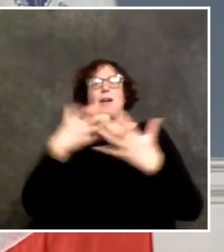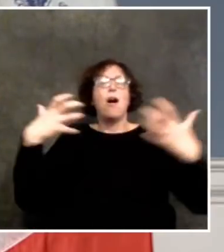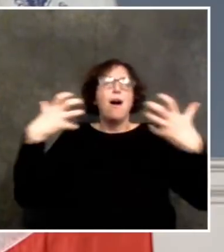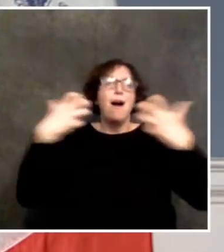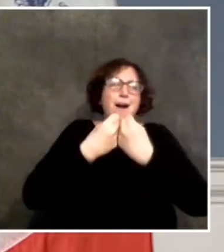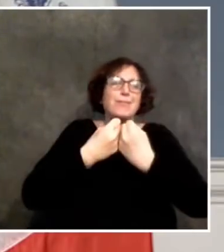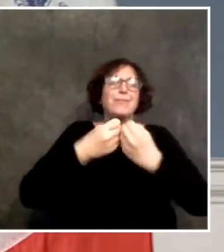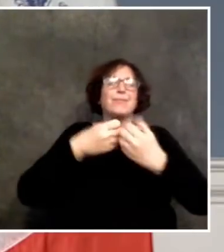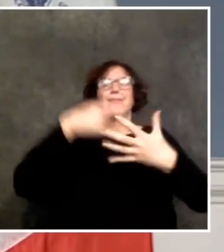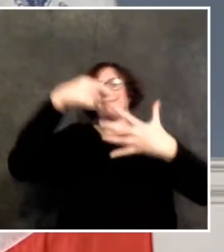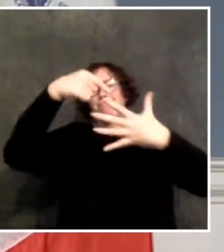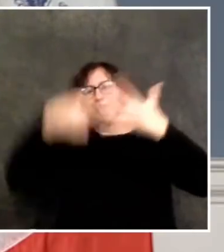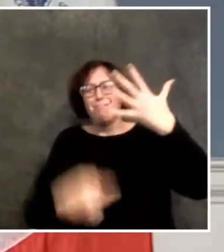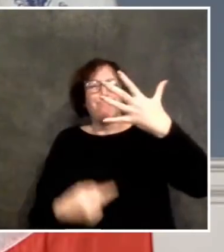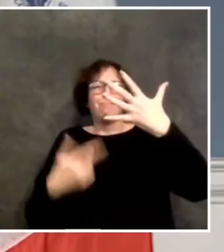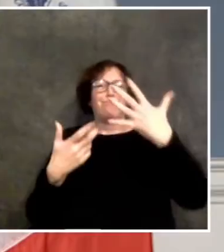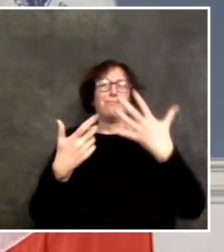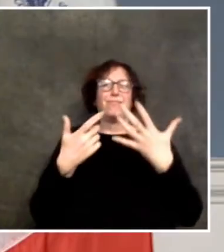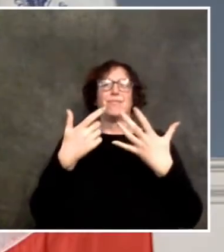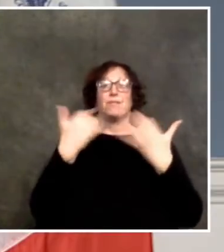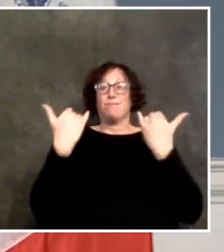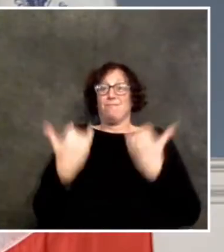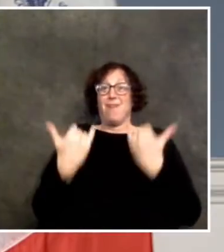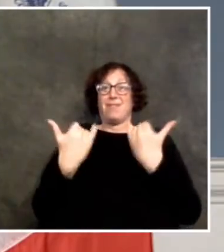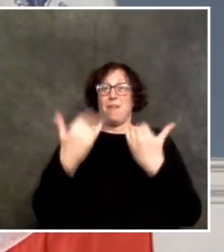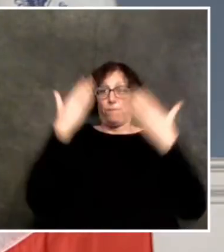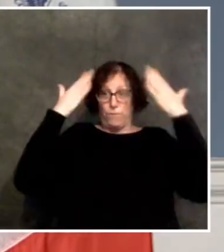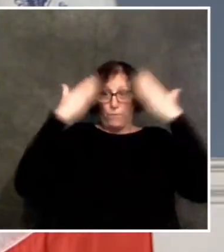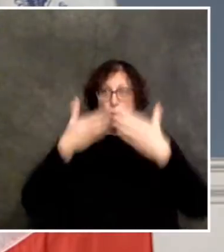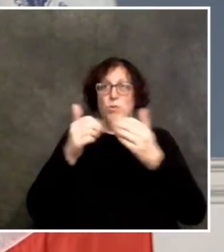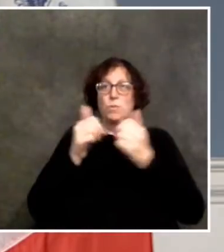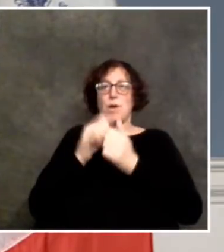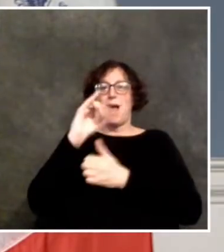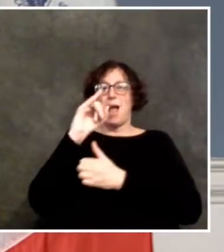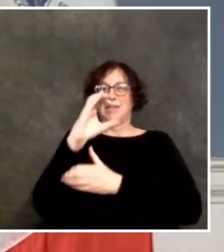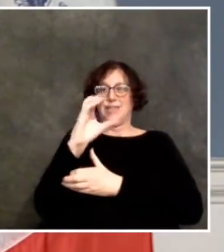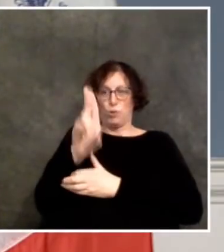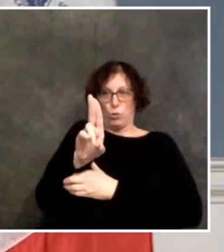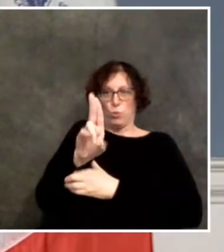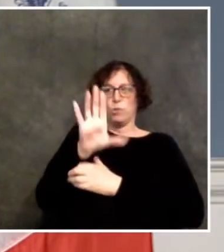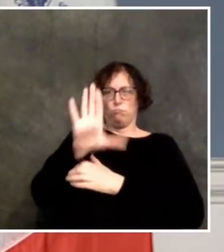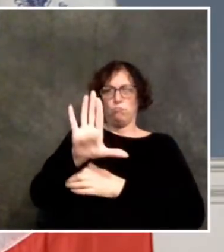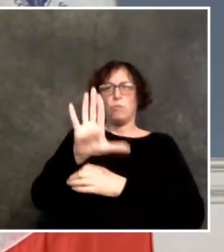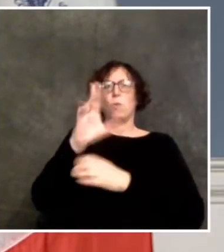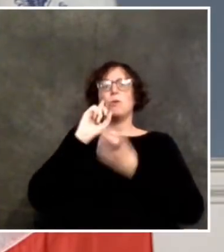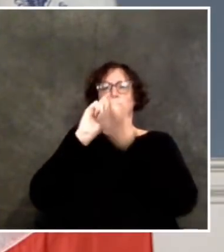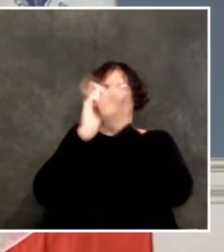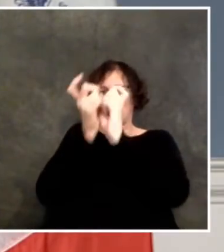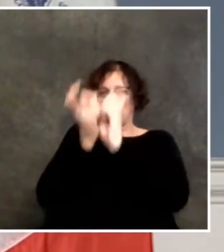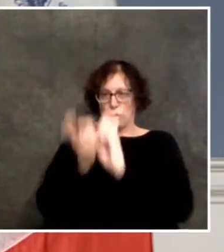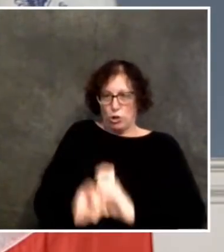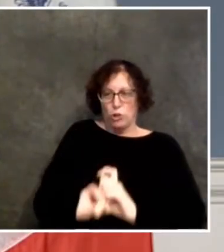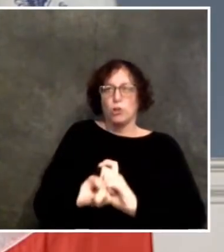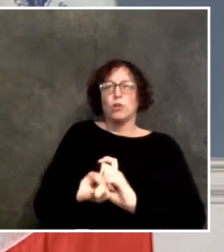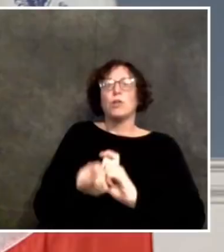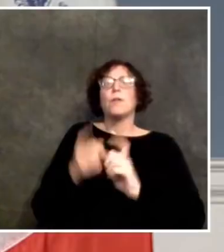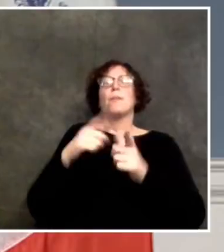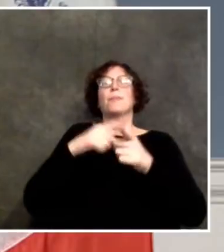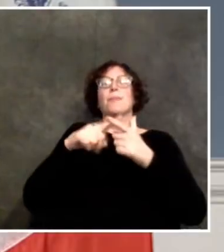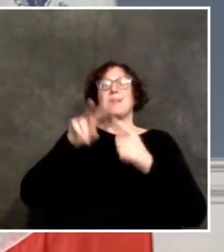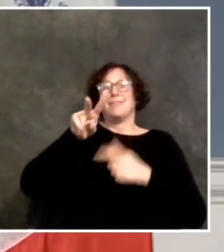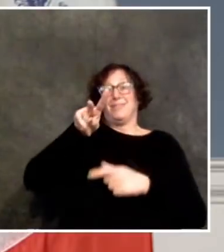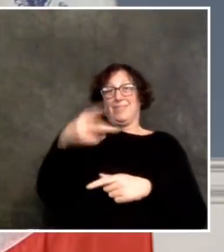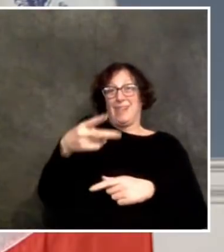additional facilities are going to be built out, whether it's a field hospital, whether it's a college dormitory, whether it's a hotel, will be for the